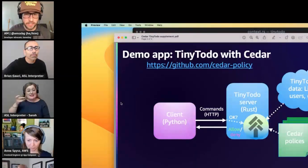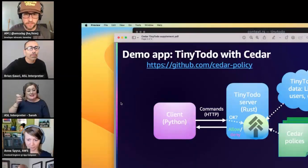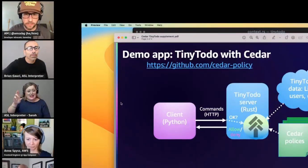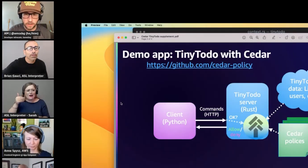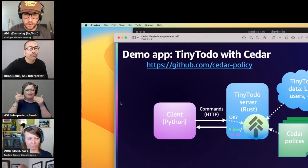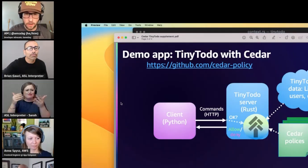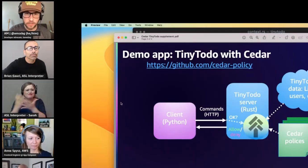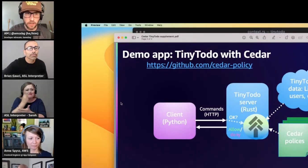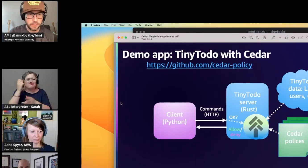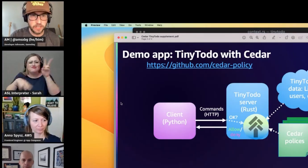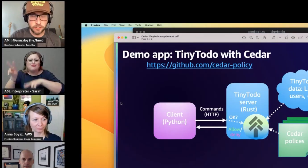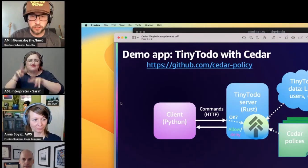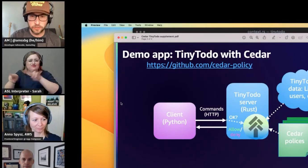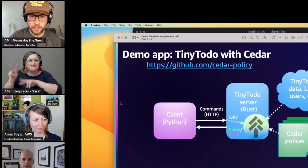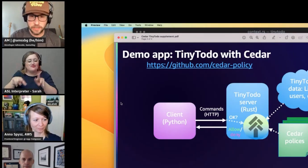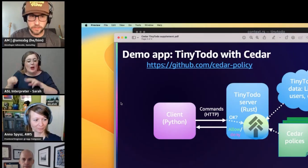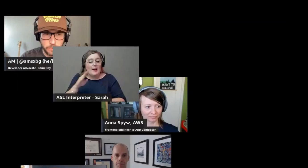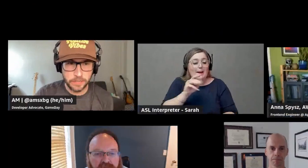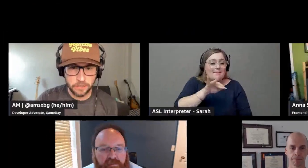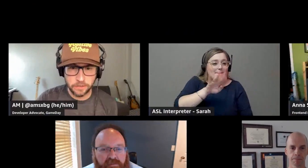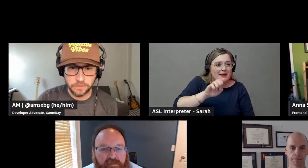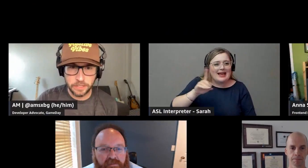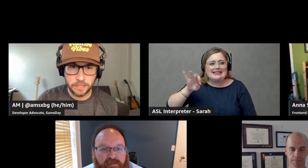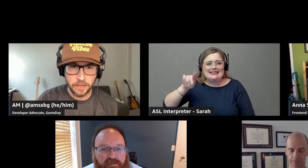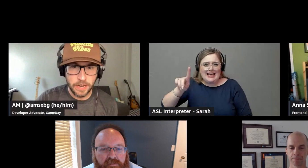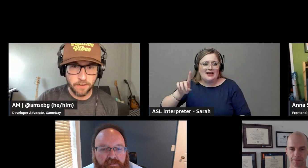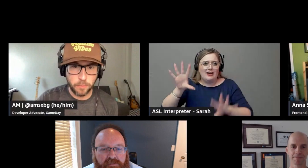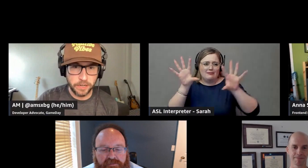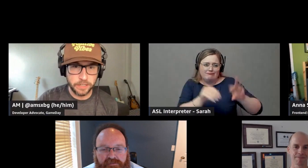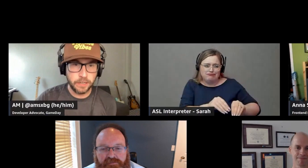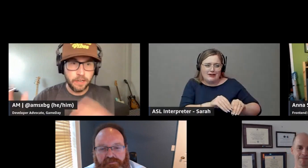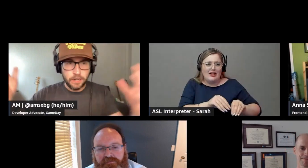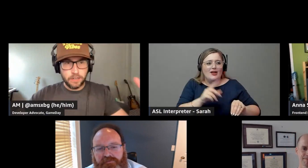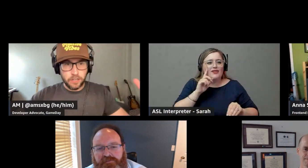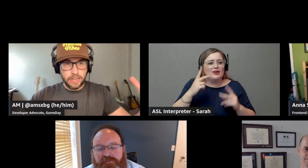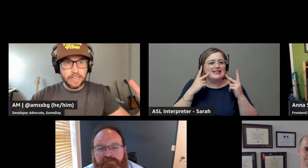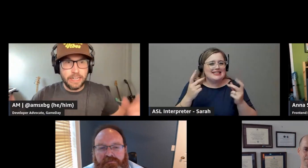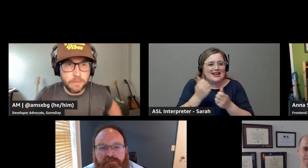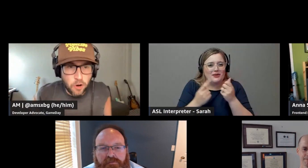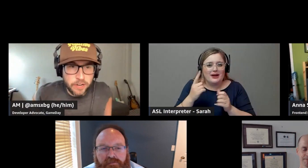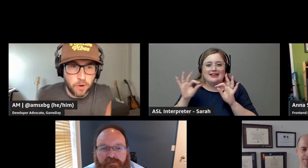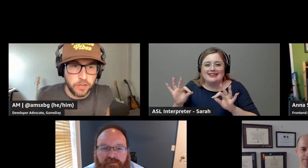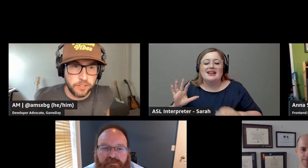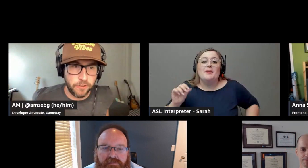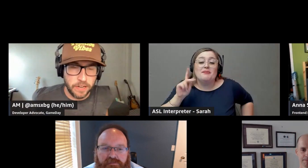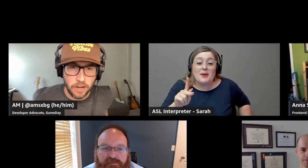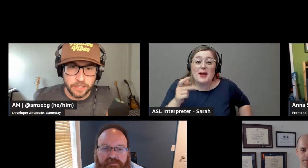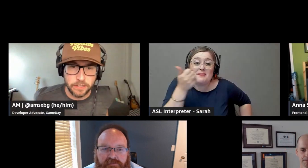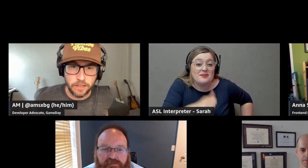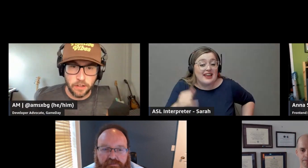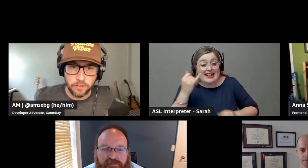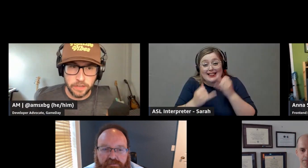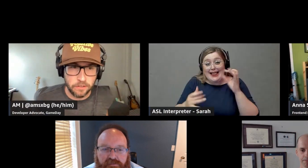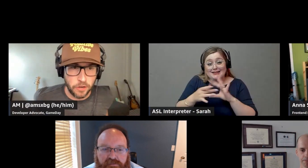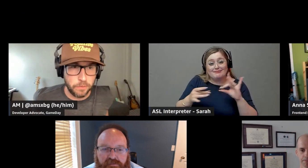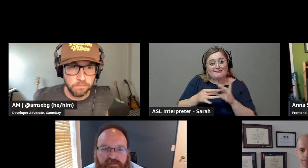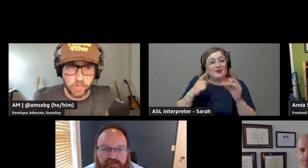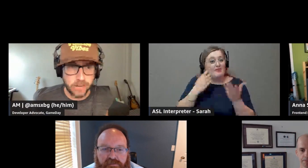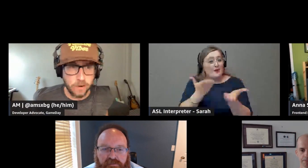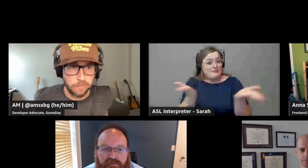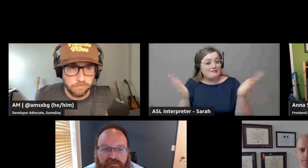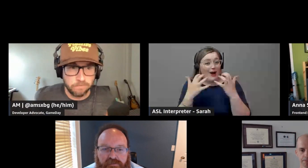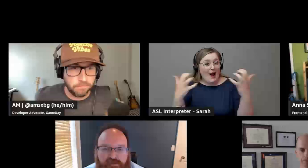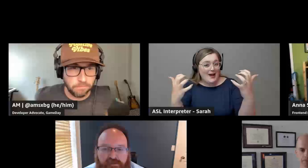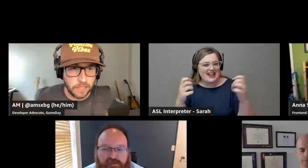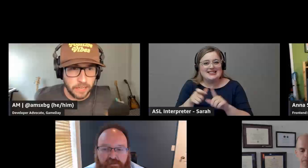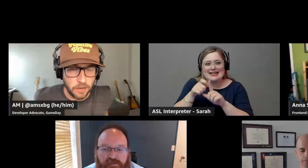Mike and David, I'm gonna take your screen down so we can all see everybody. Any parting words for the audience other than go check